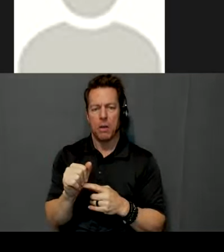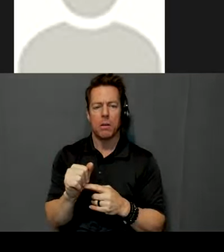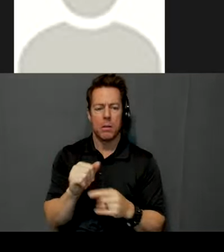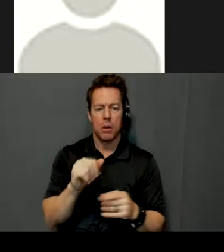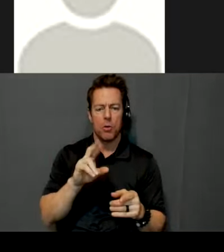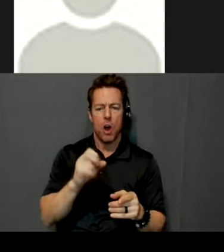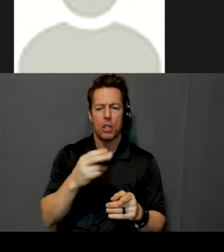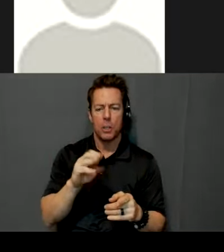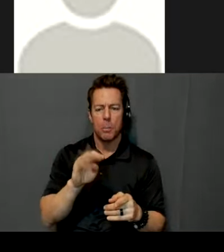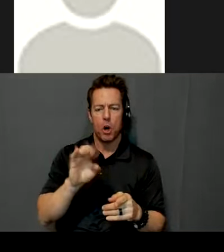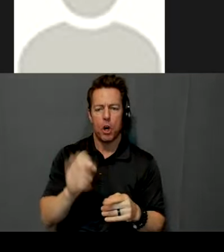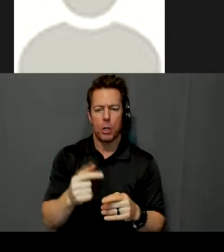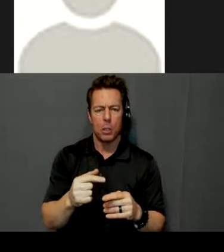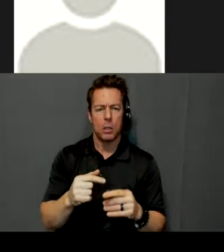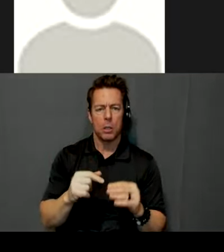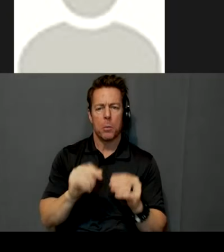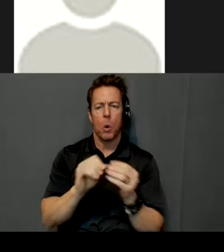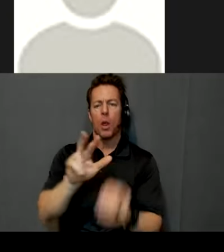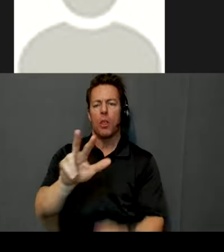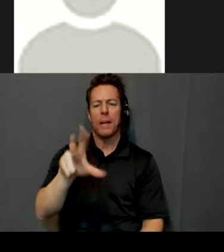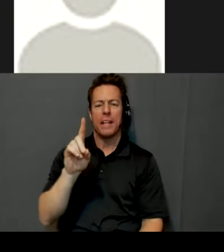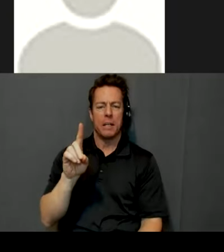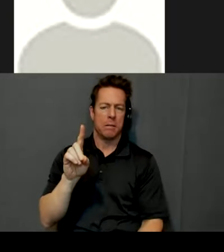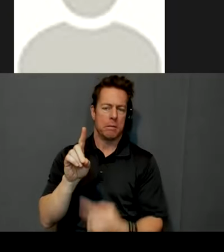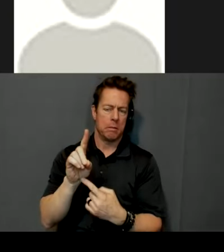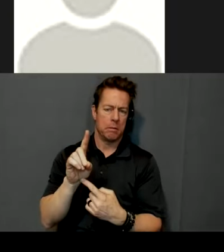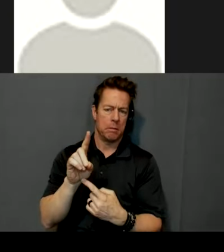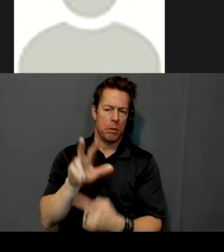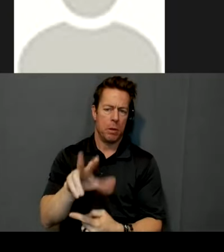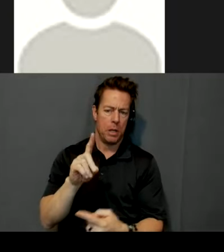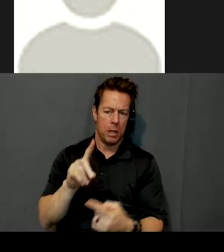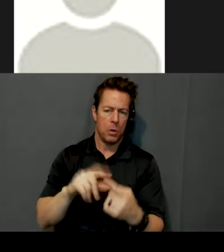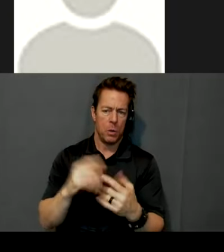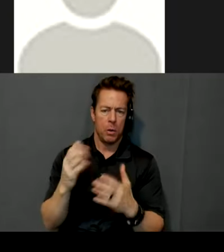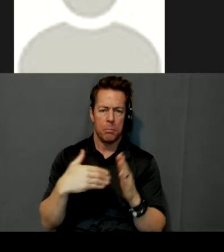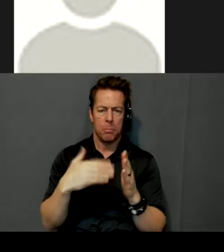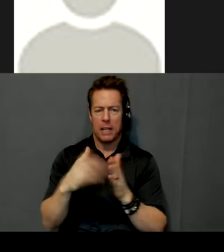the idea of assemblage and more three-dimensional qualities to a painting surface.